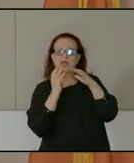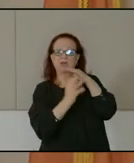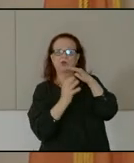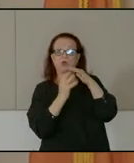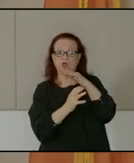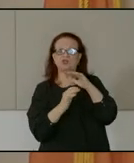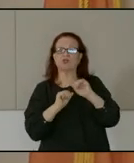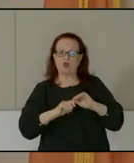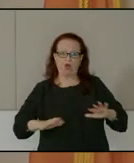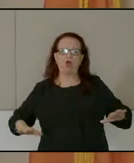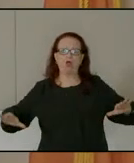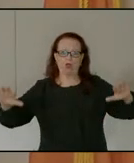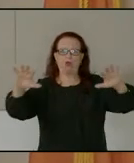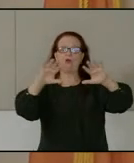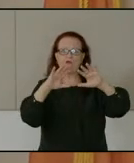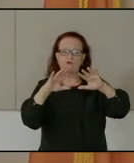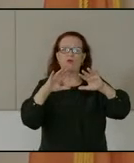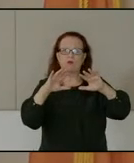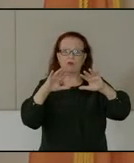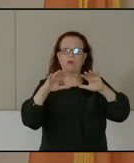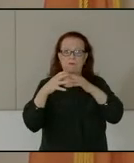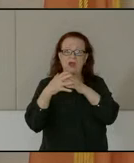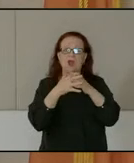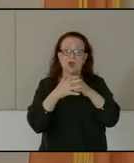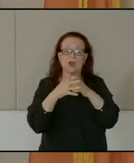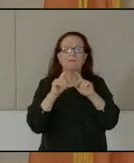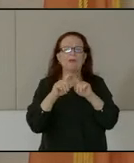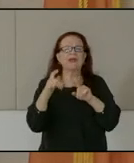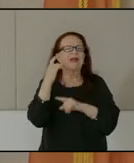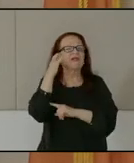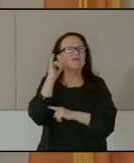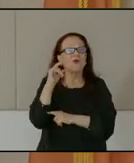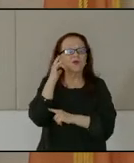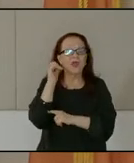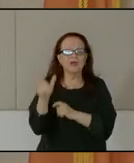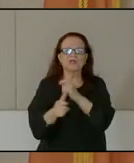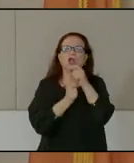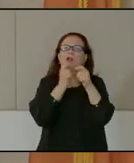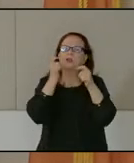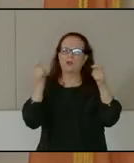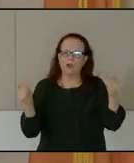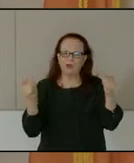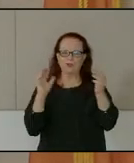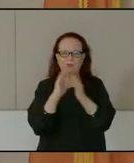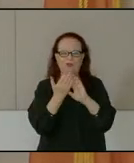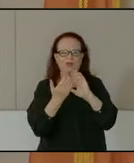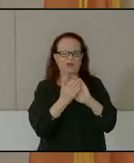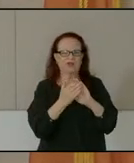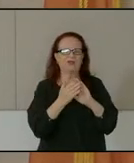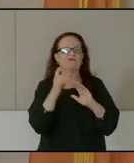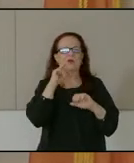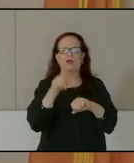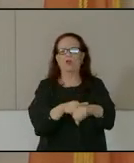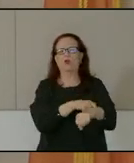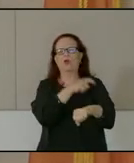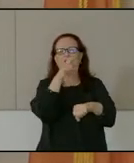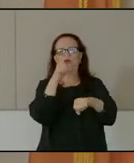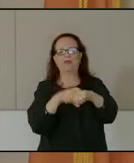nationwide, California remains home to large communities of new, long-settled